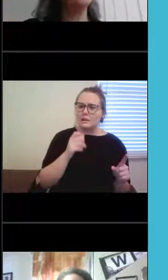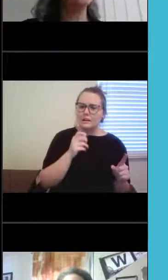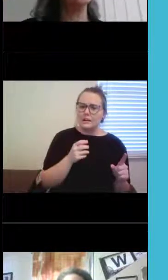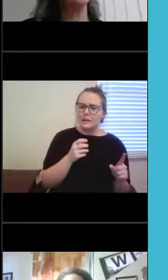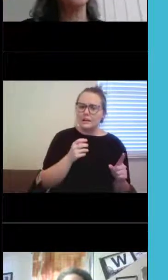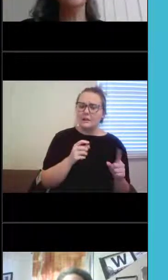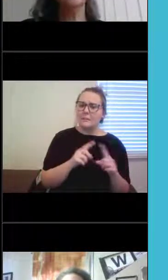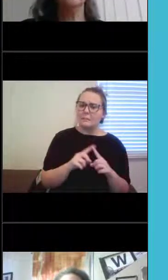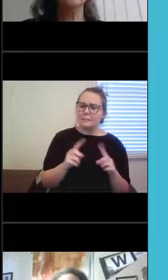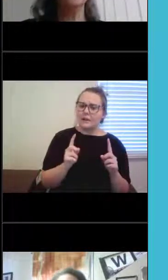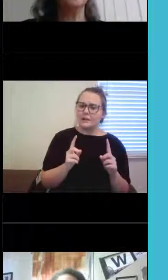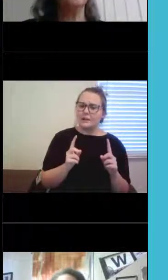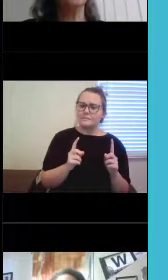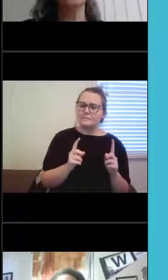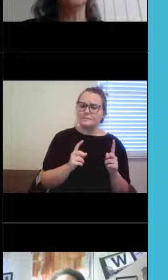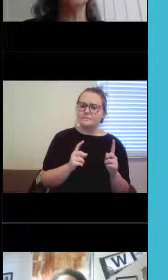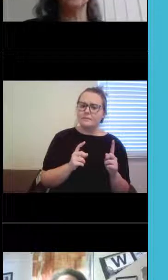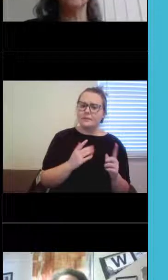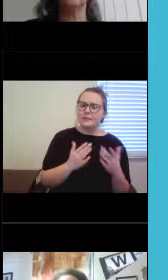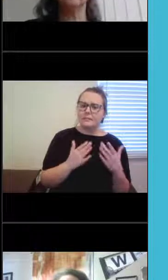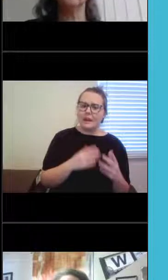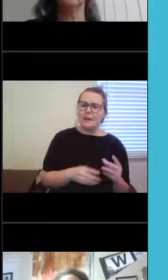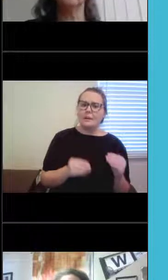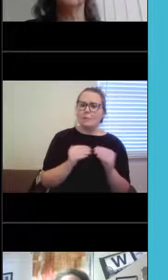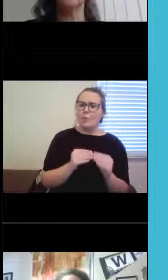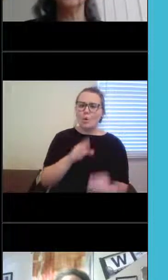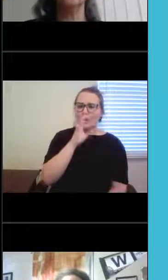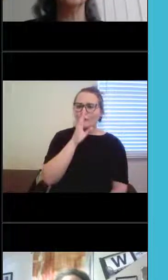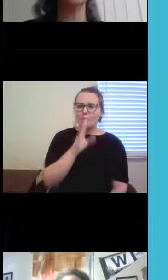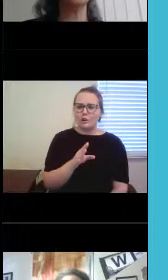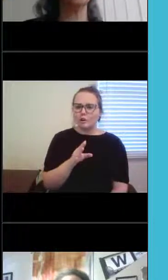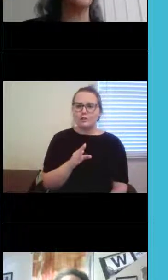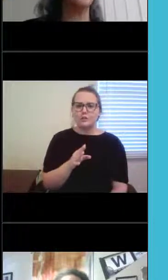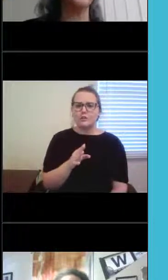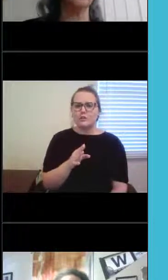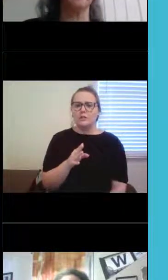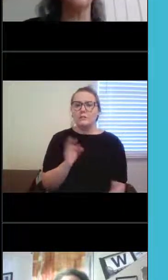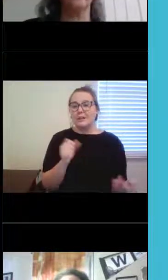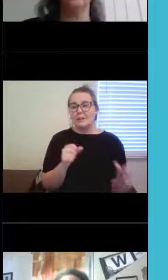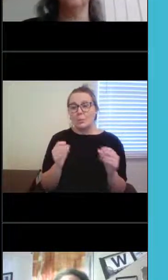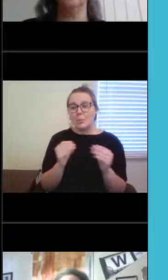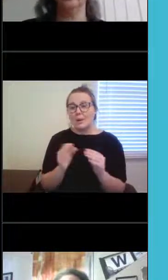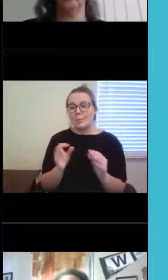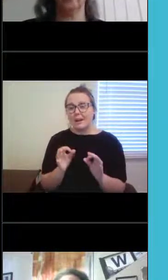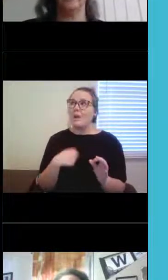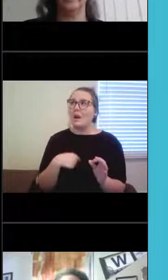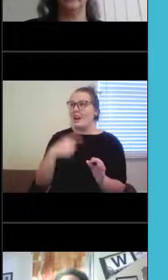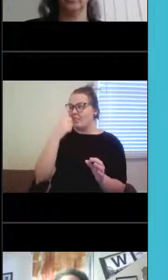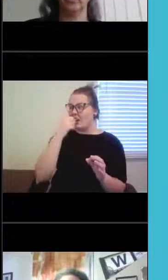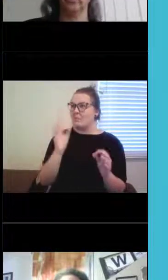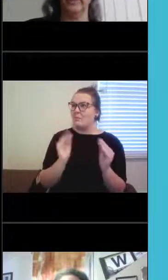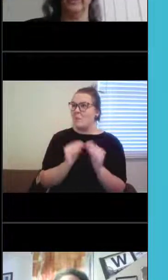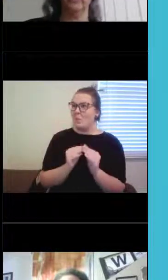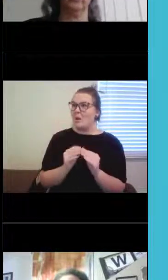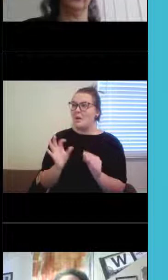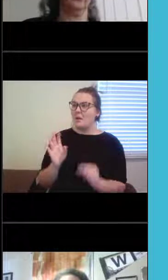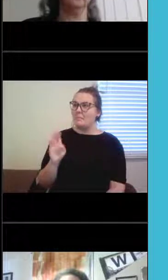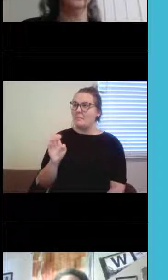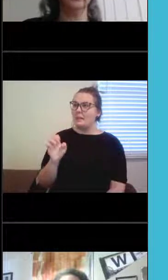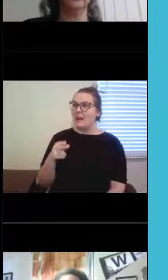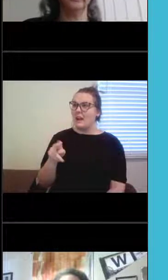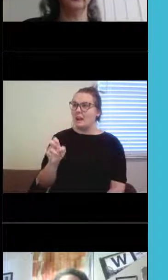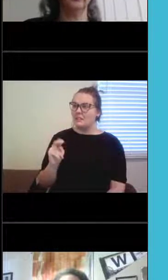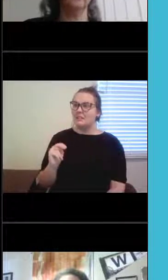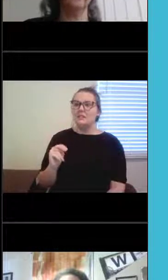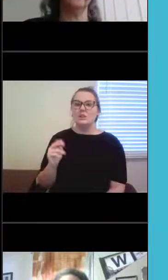so do these sort of, maybe more overt, potentially more benign, or what I thought might be more benign social reactions are